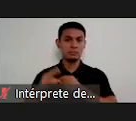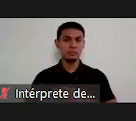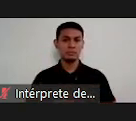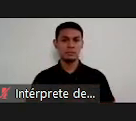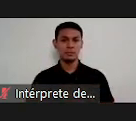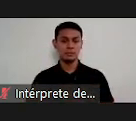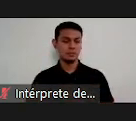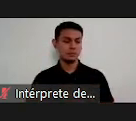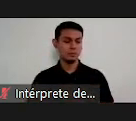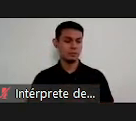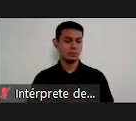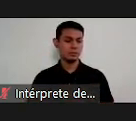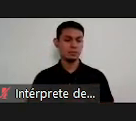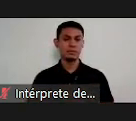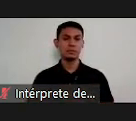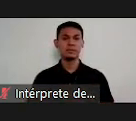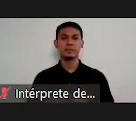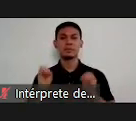that please